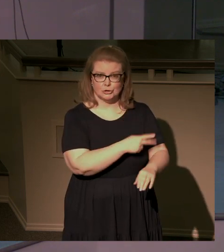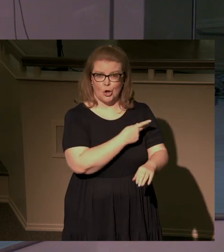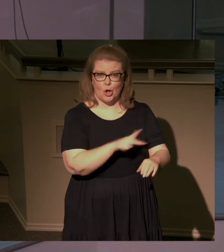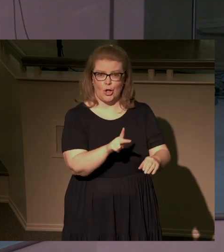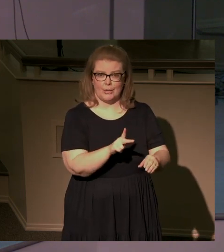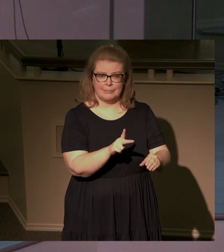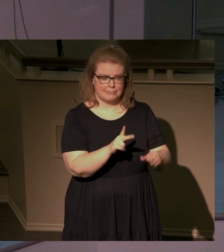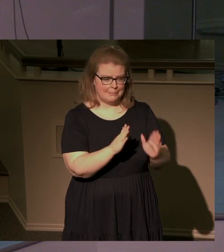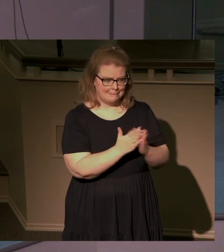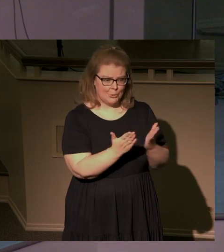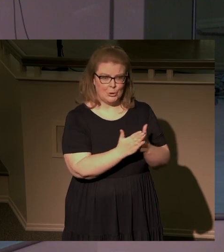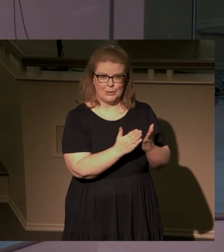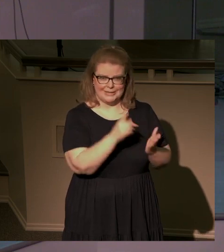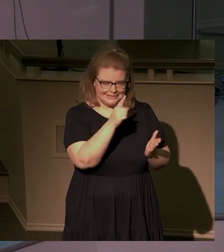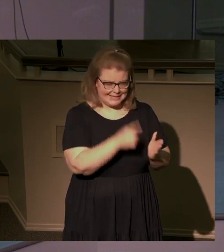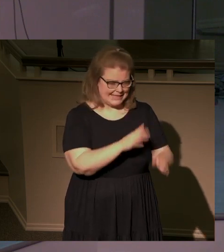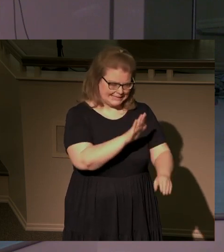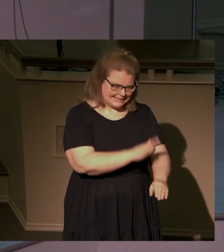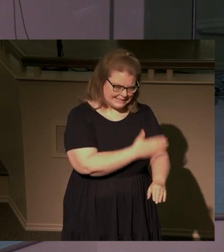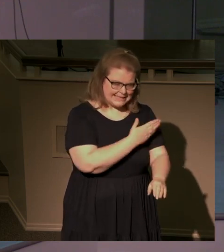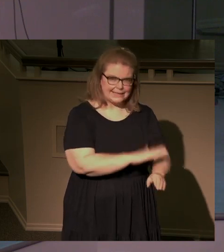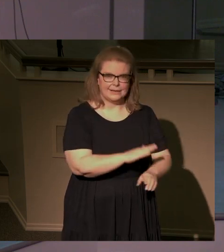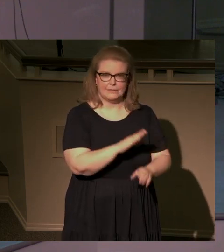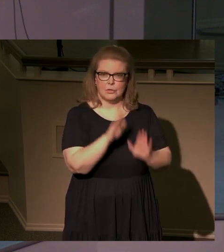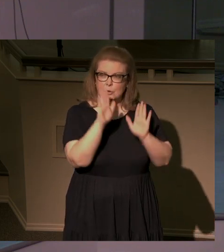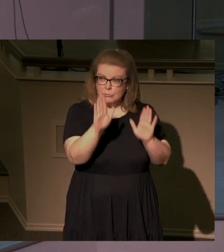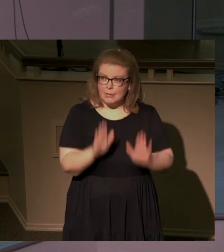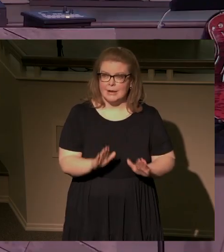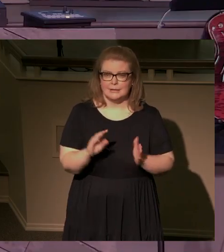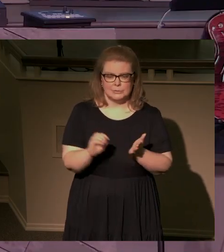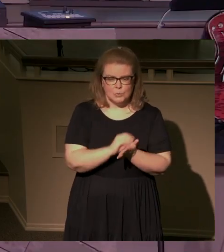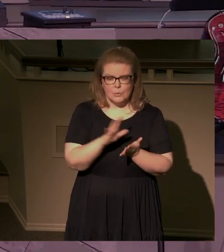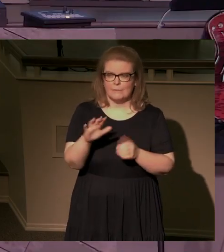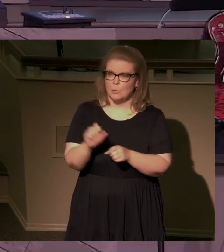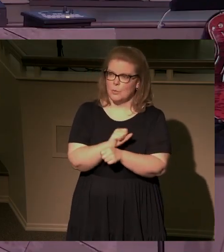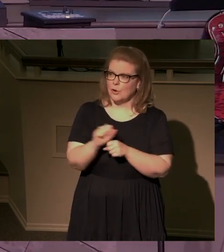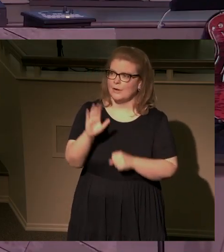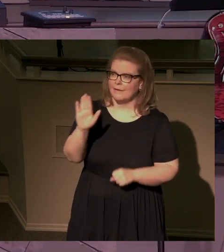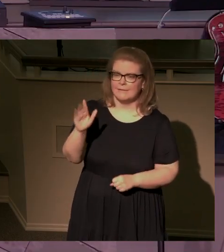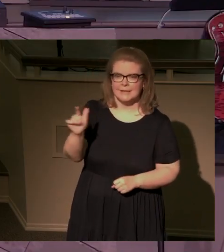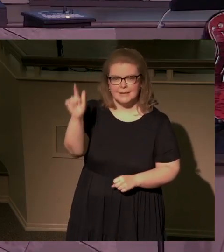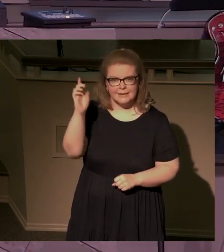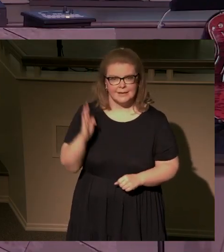All about singing the greatness and the glories and the work of God.